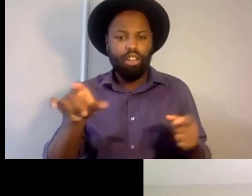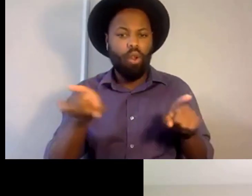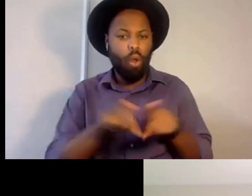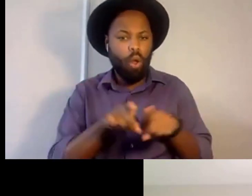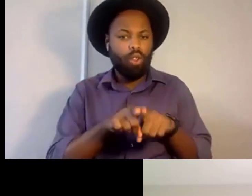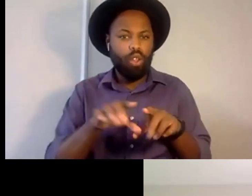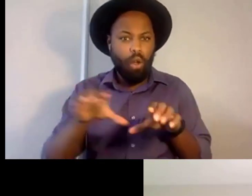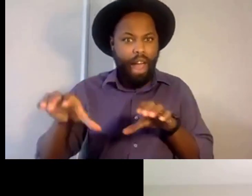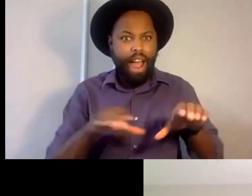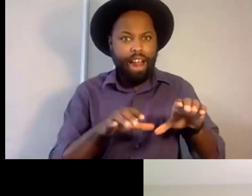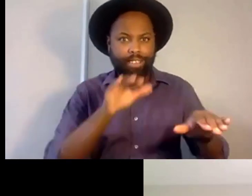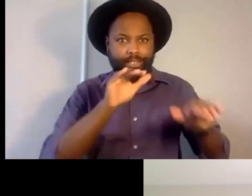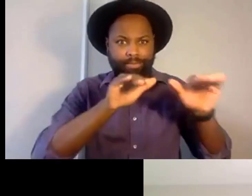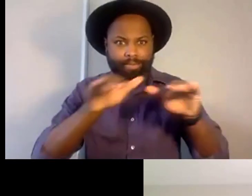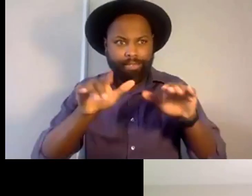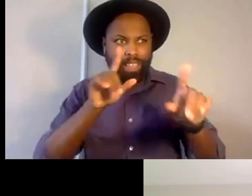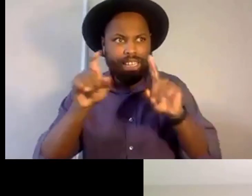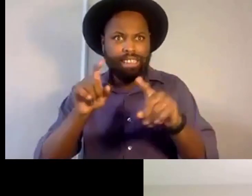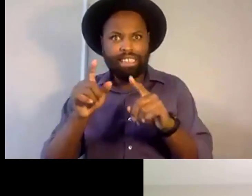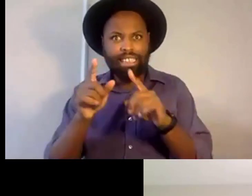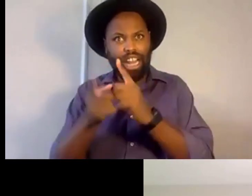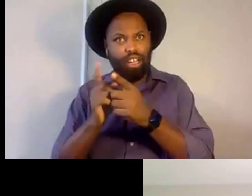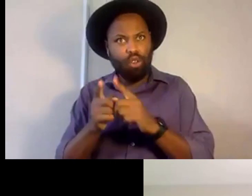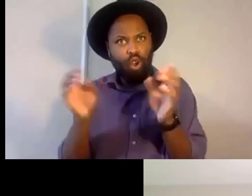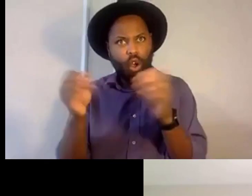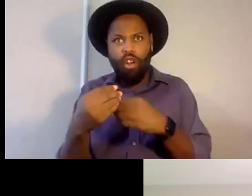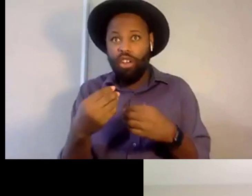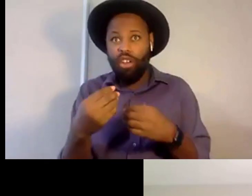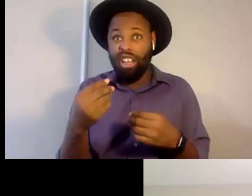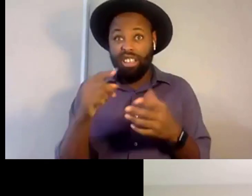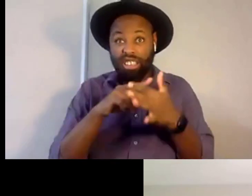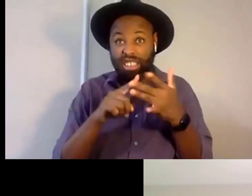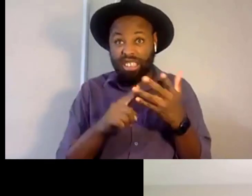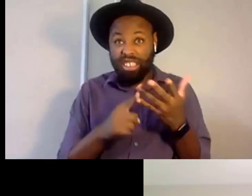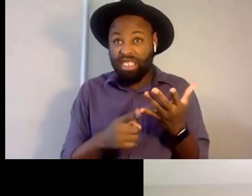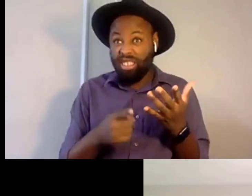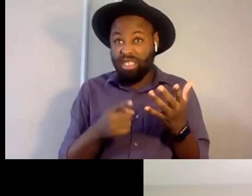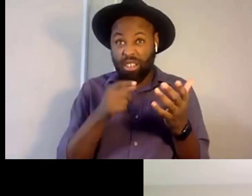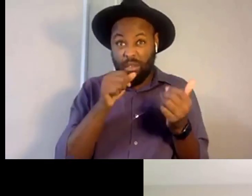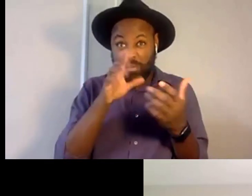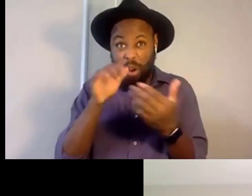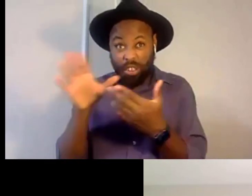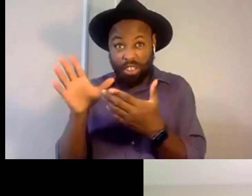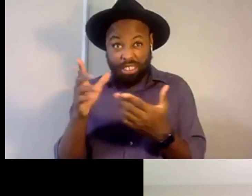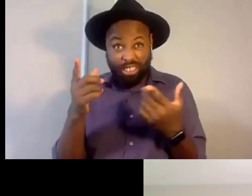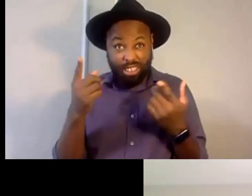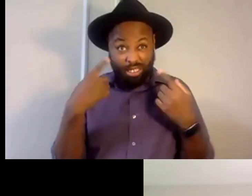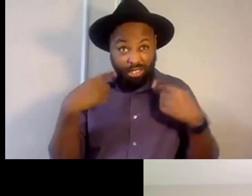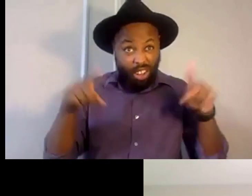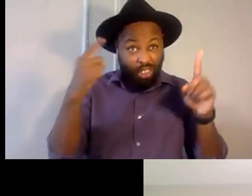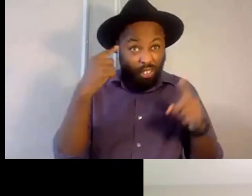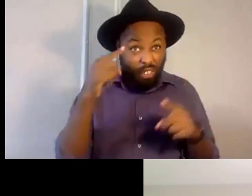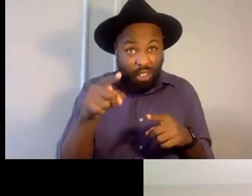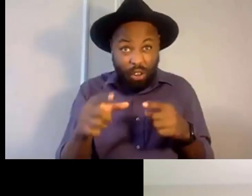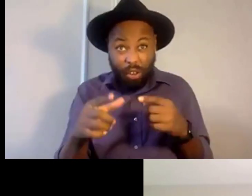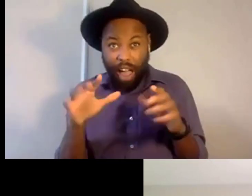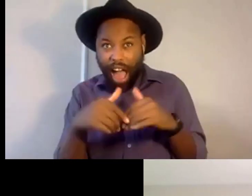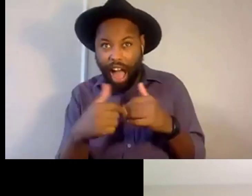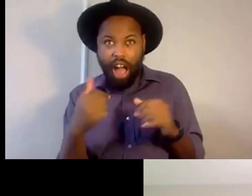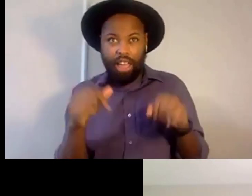editorial offices, are there ways that we can better support you in recruiting papers and things like that.